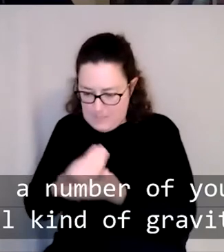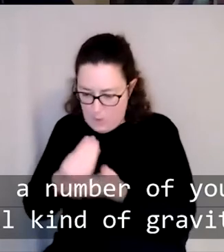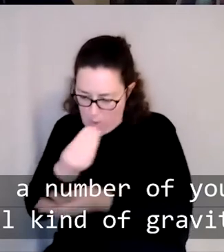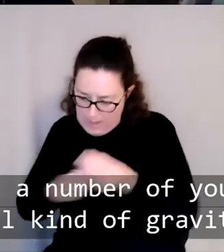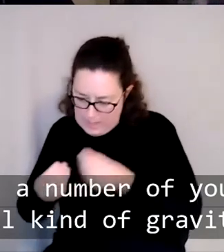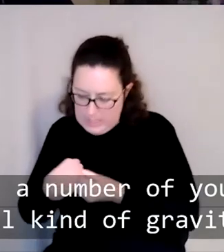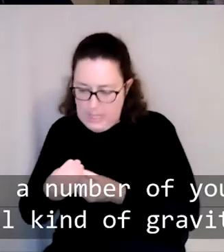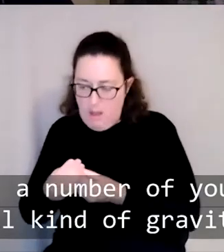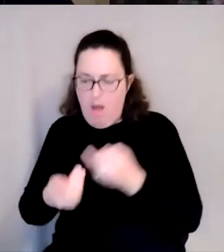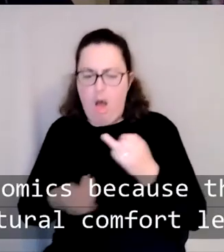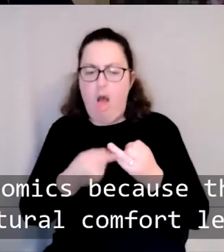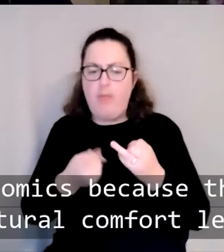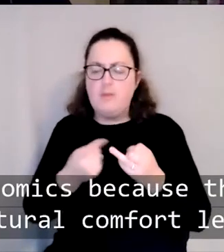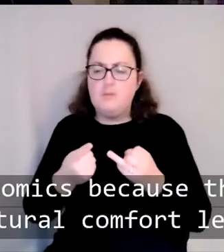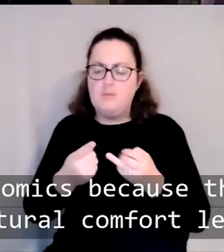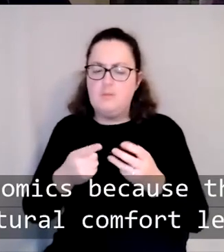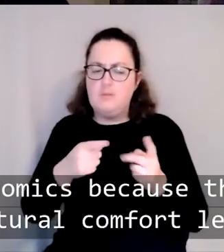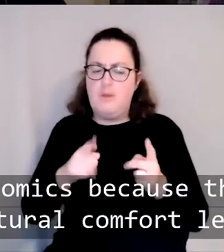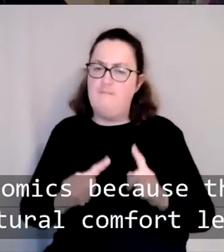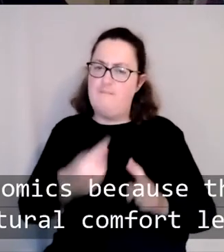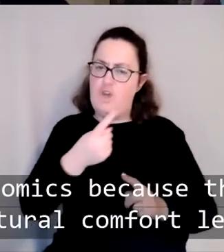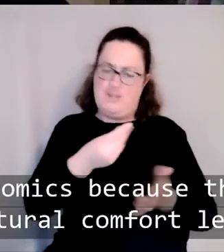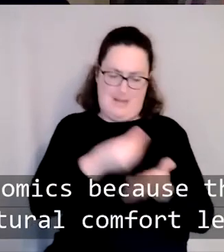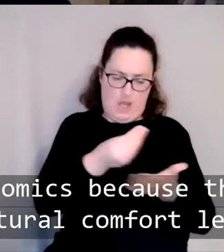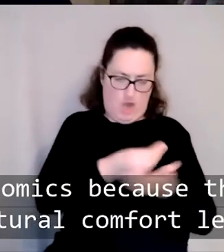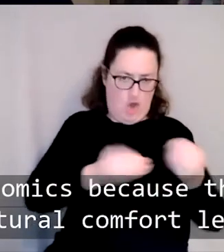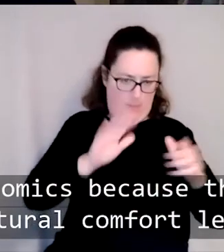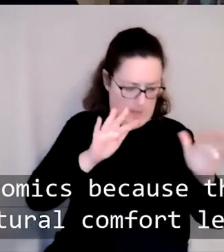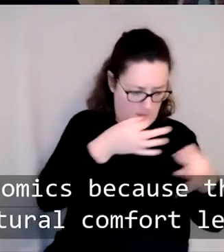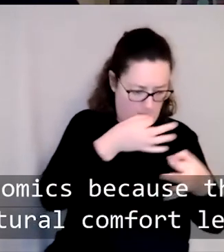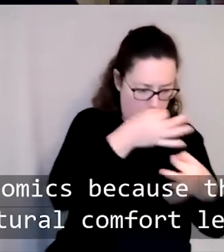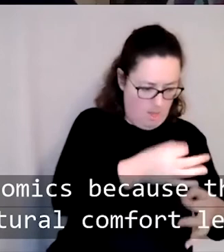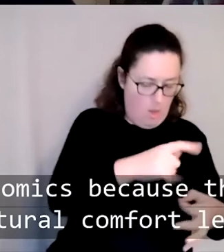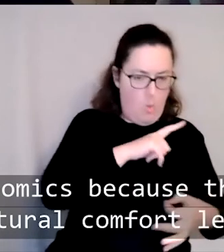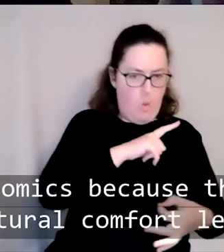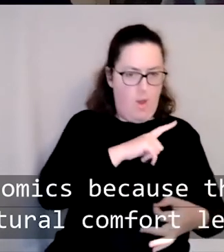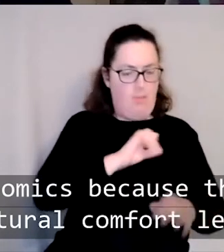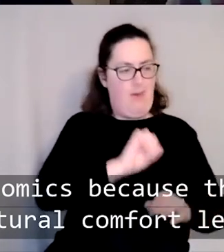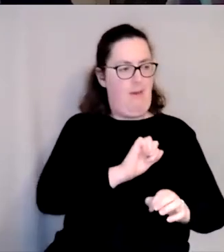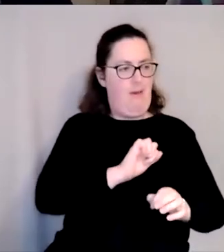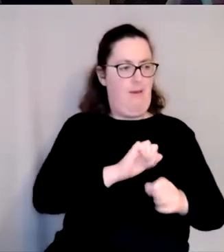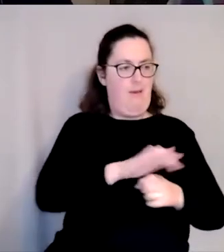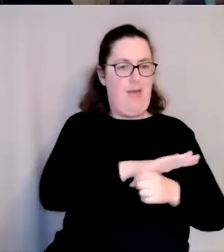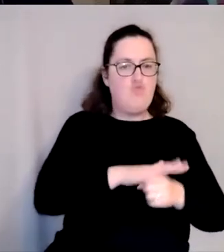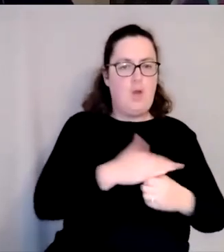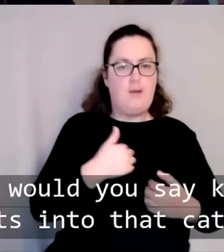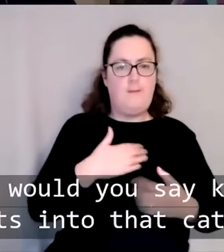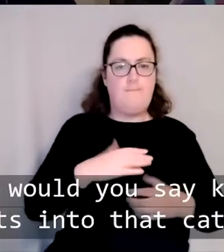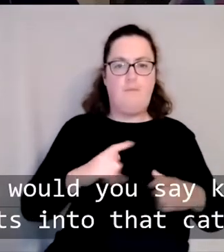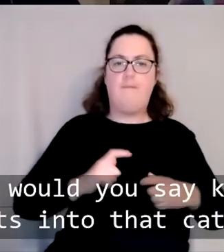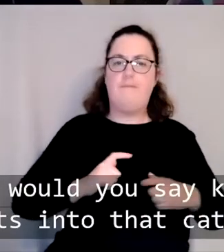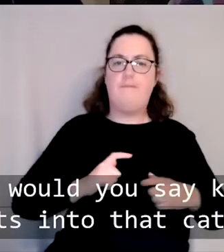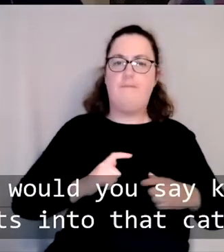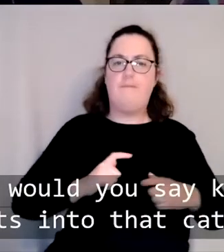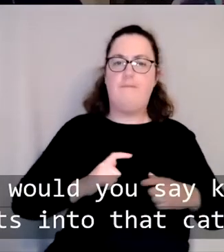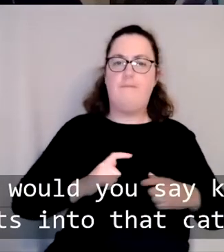people kind of gravitate first to the economics because that's where their natural kind of comfort level are. I mean, who would